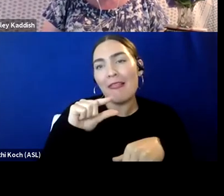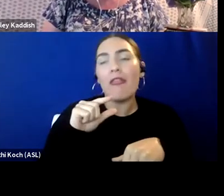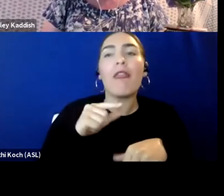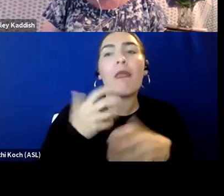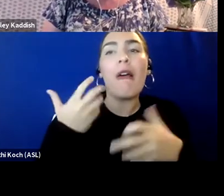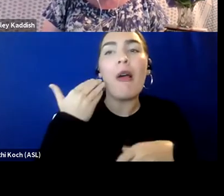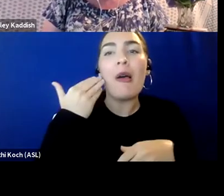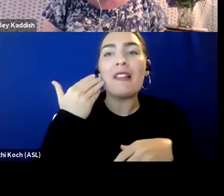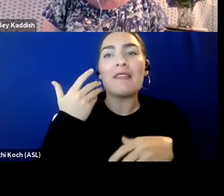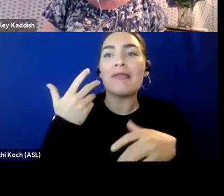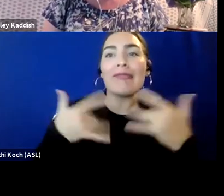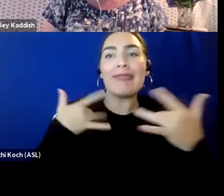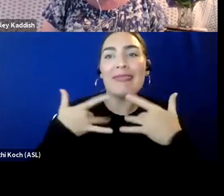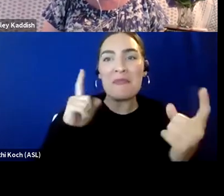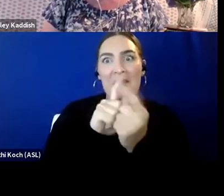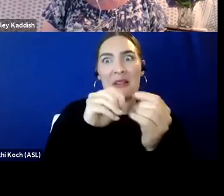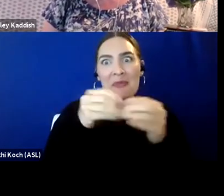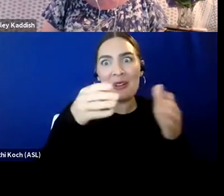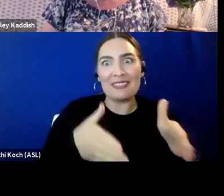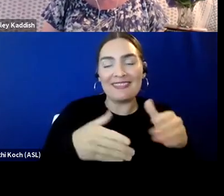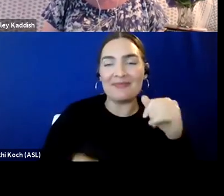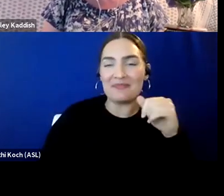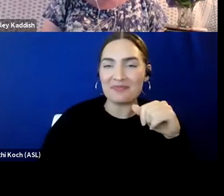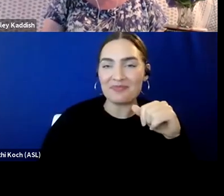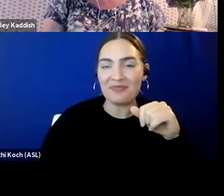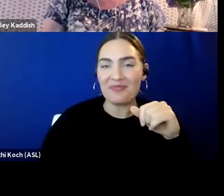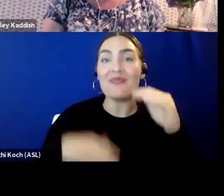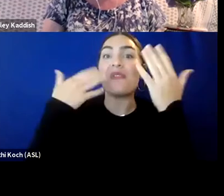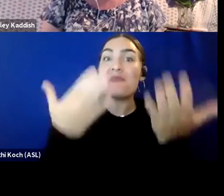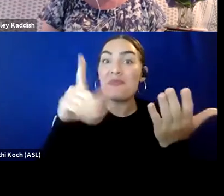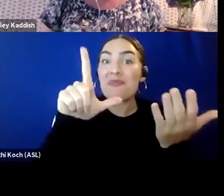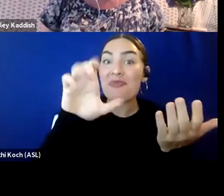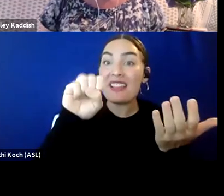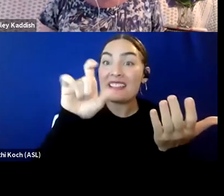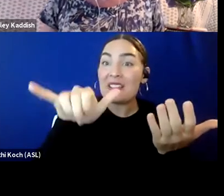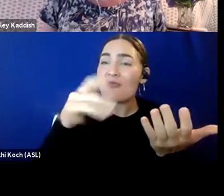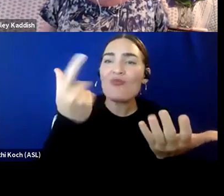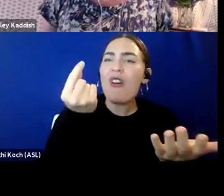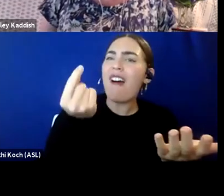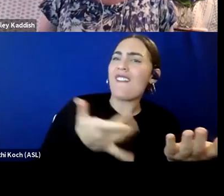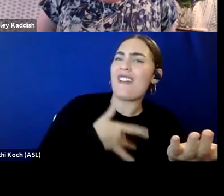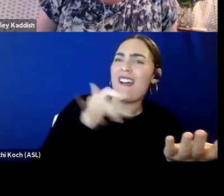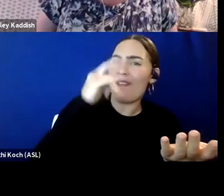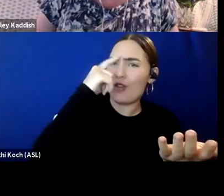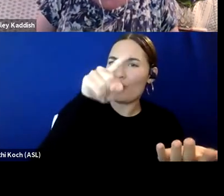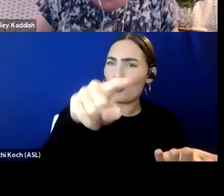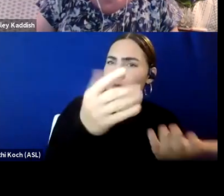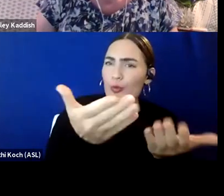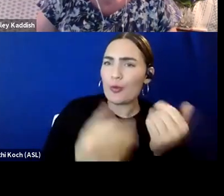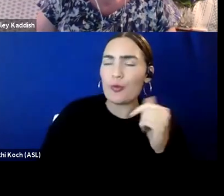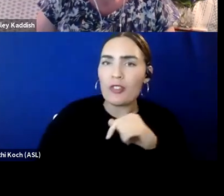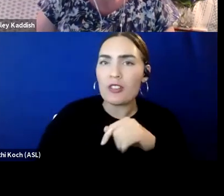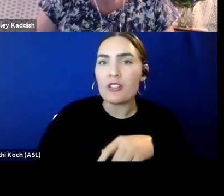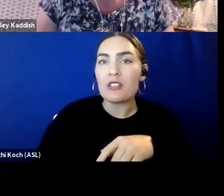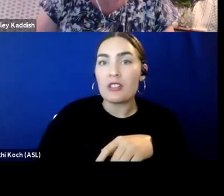in person, you two. So Lesley, what was it like for you? So